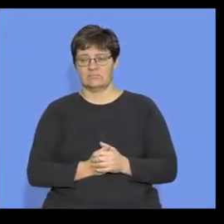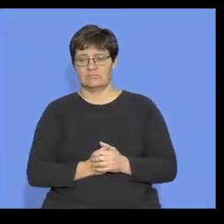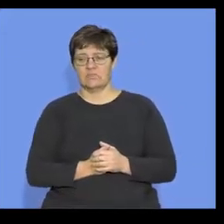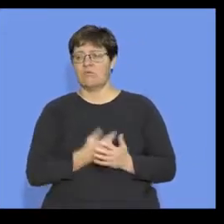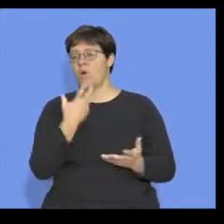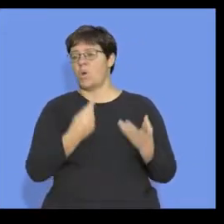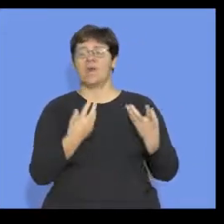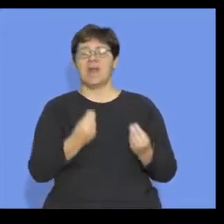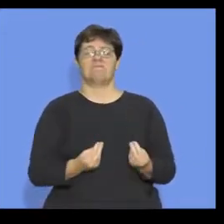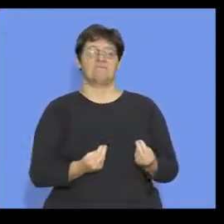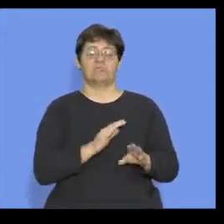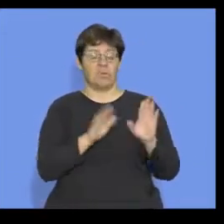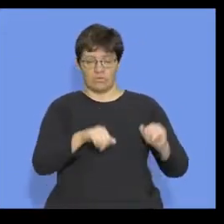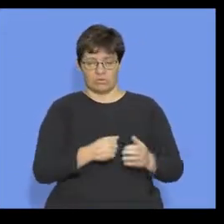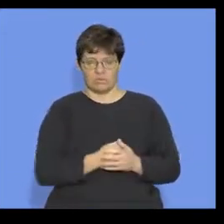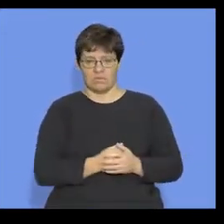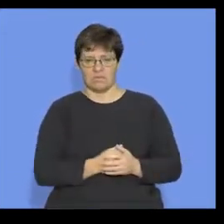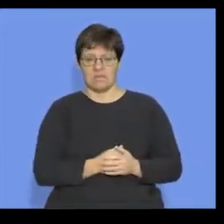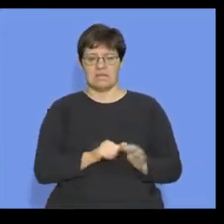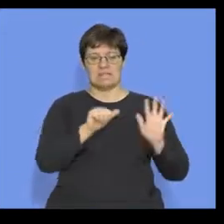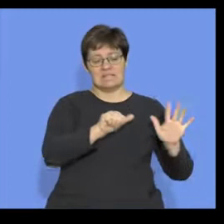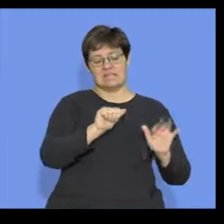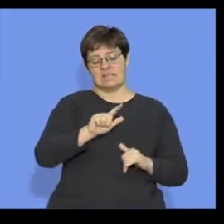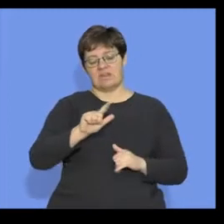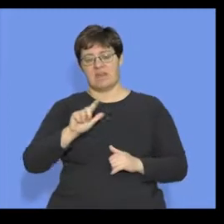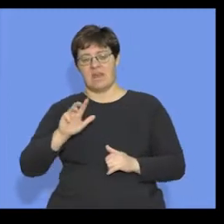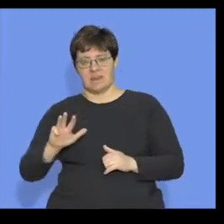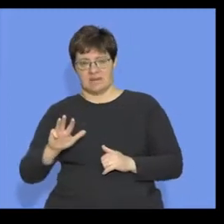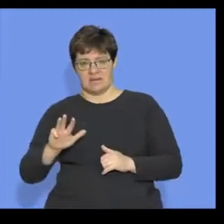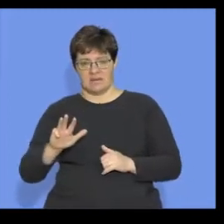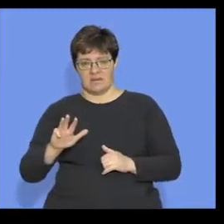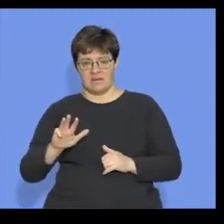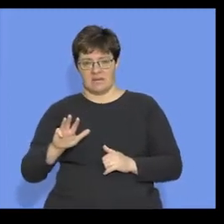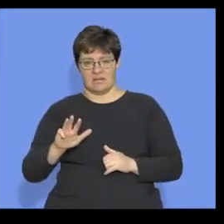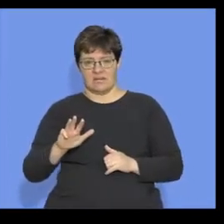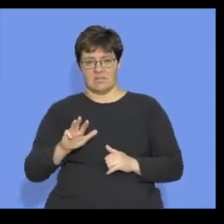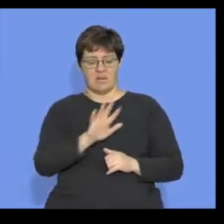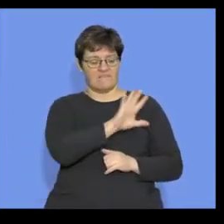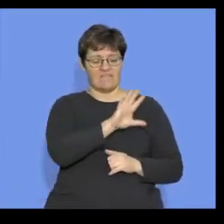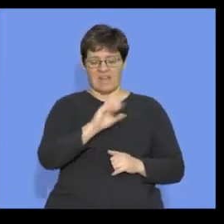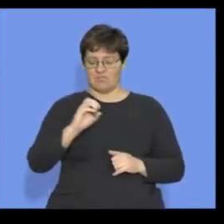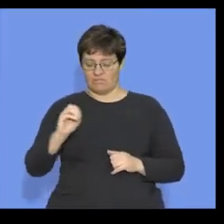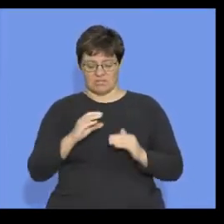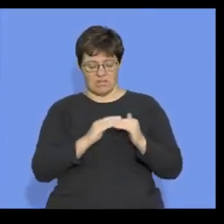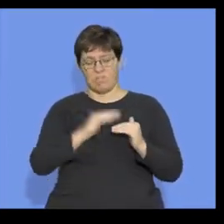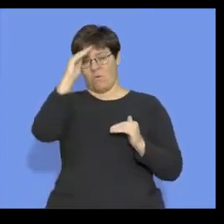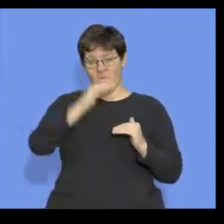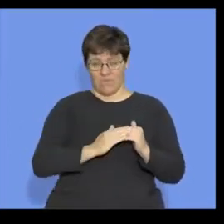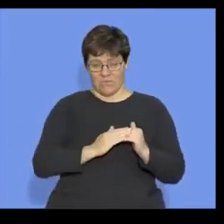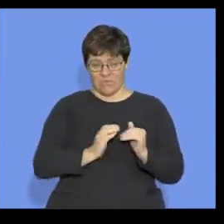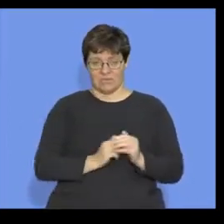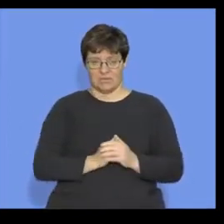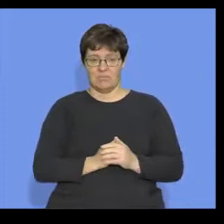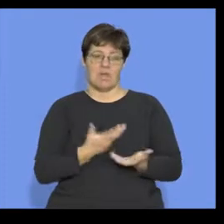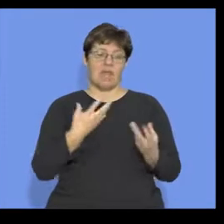cannot have a code like 679 because 679 is more than 500. Are we together? But I can